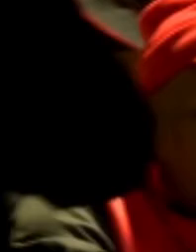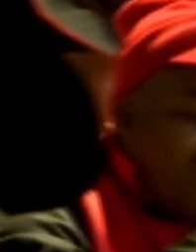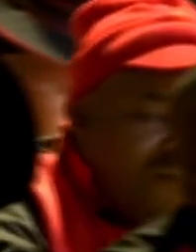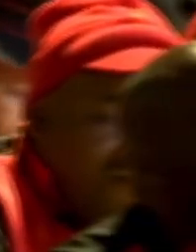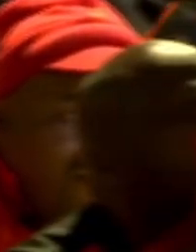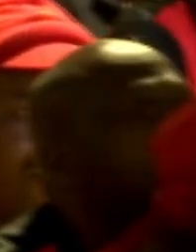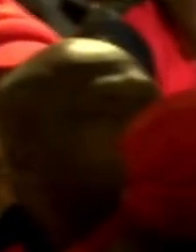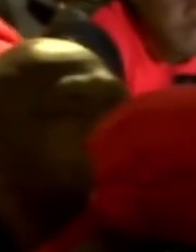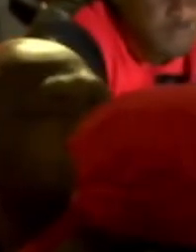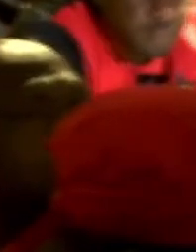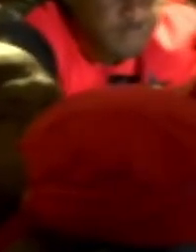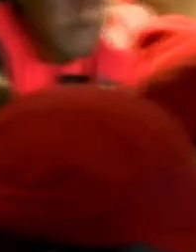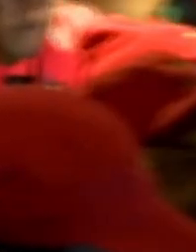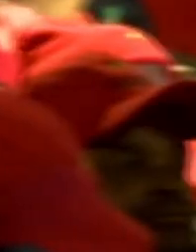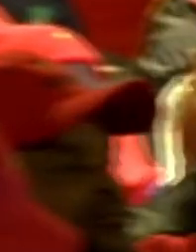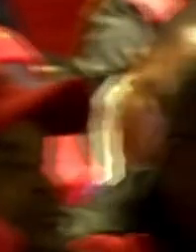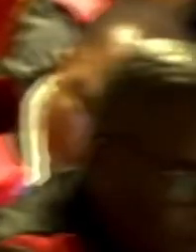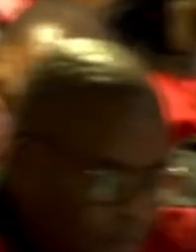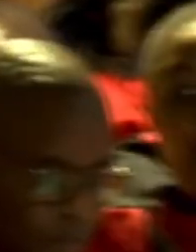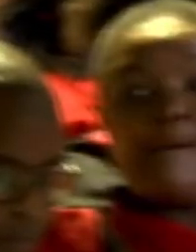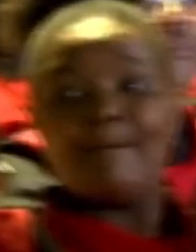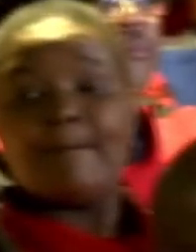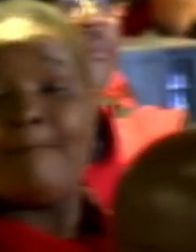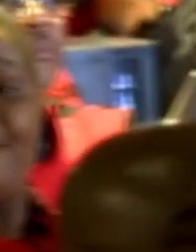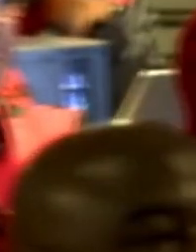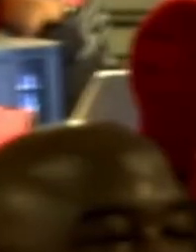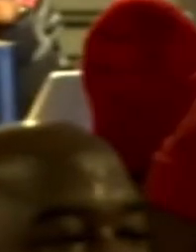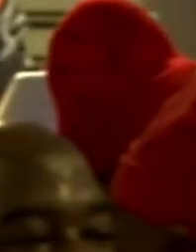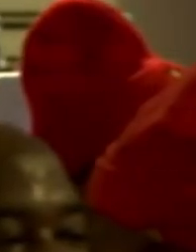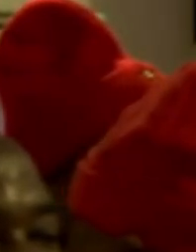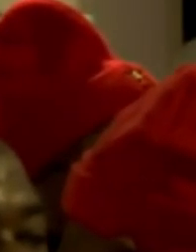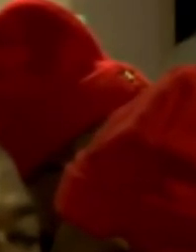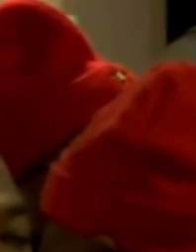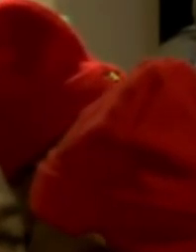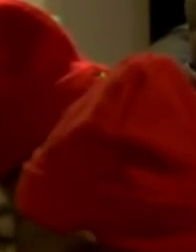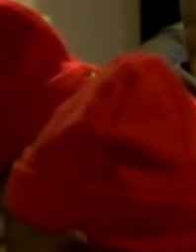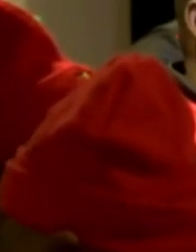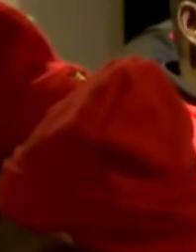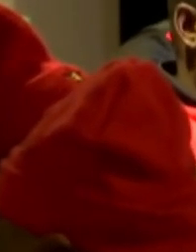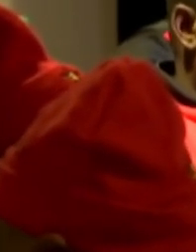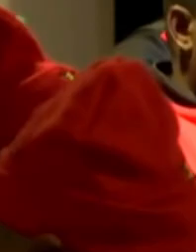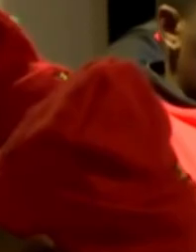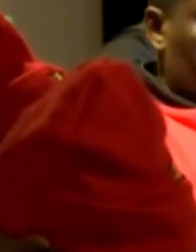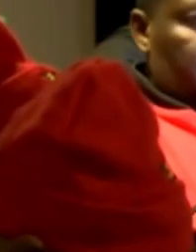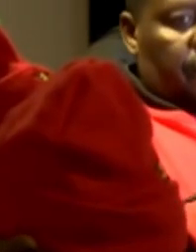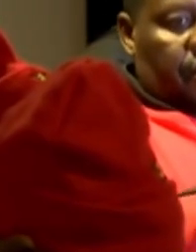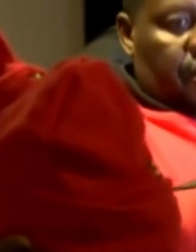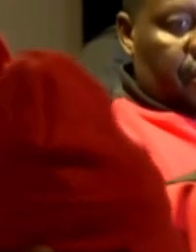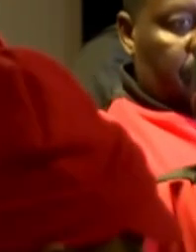And we're asking because this is a question that the Congress should endeavor to answer.